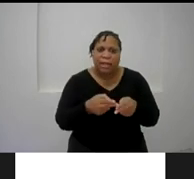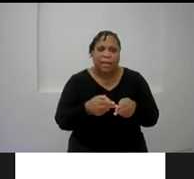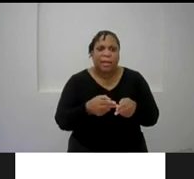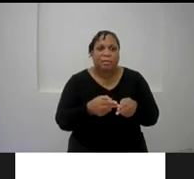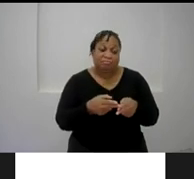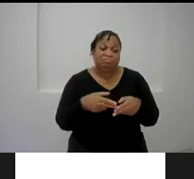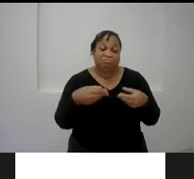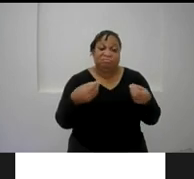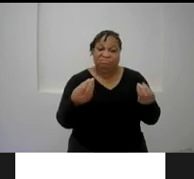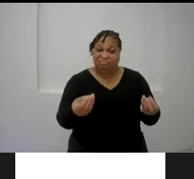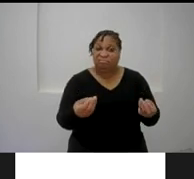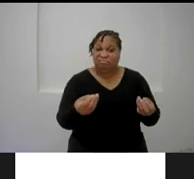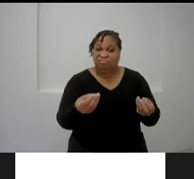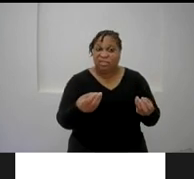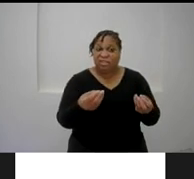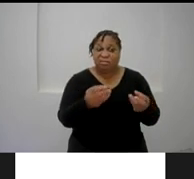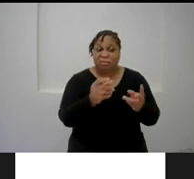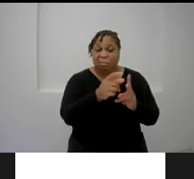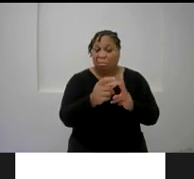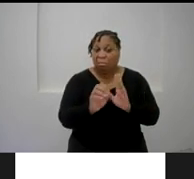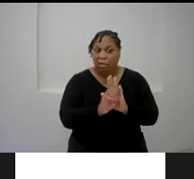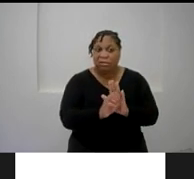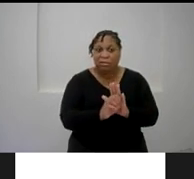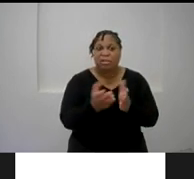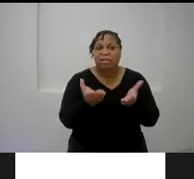options, service user, client,